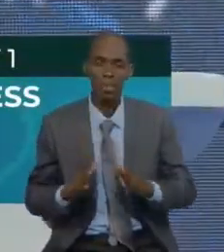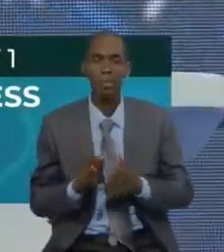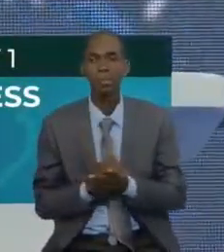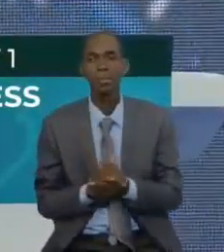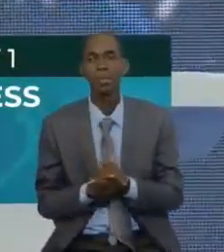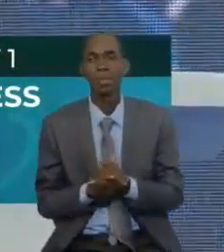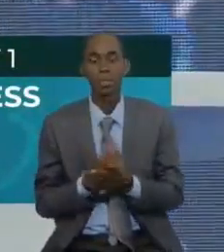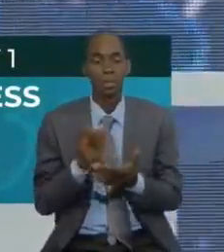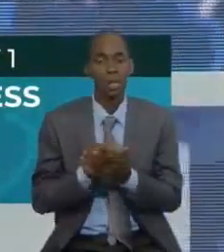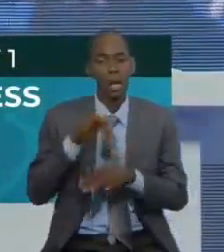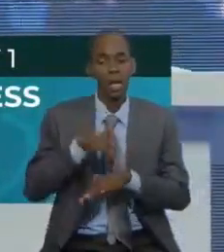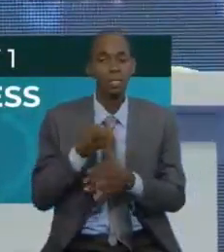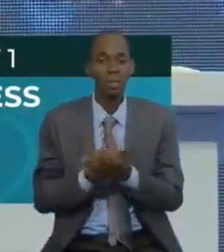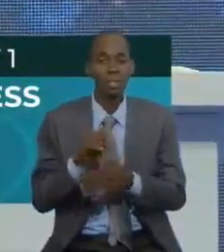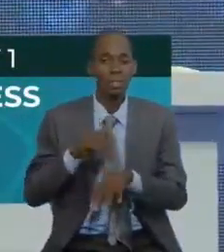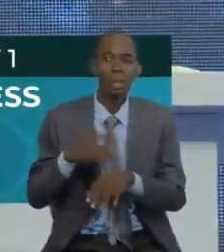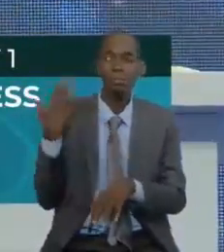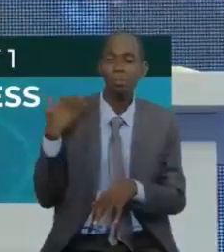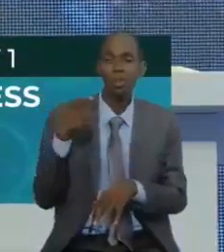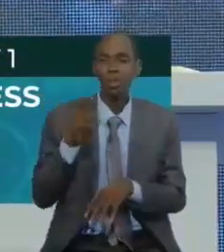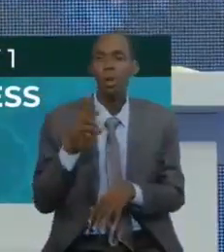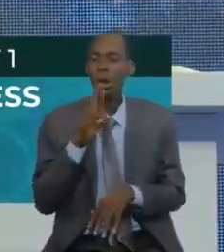That at that time ye were without Christ,